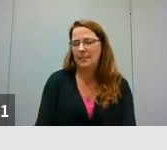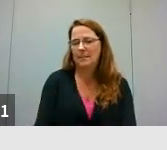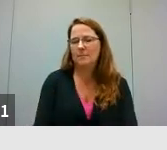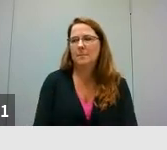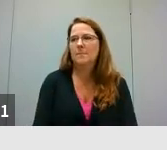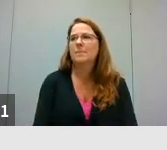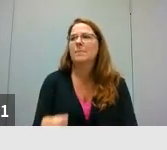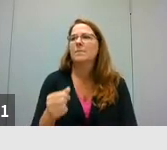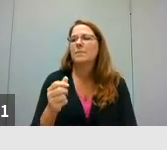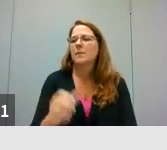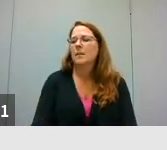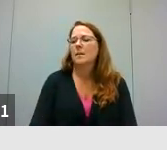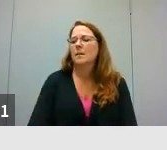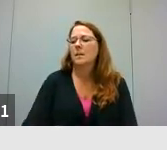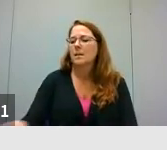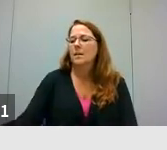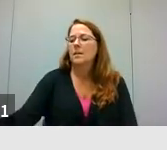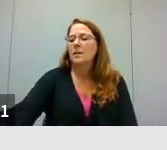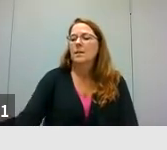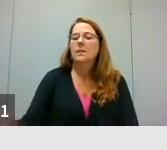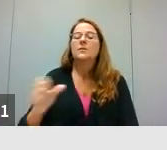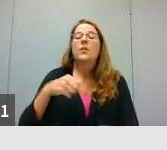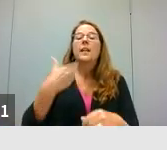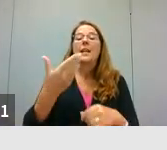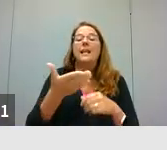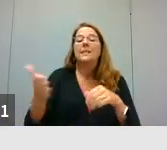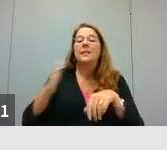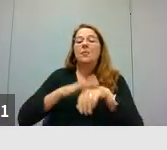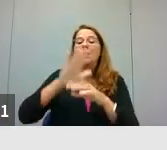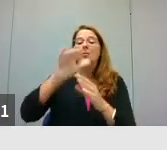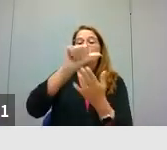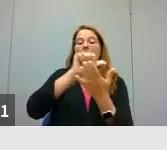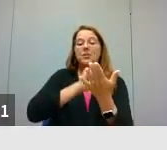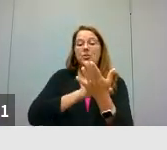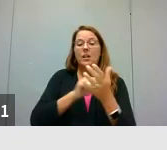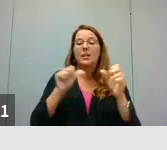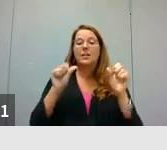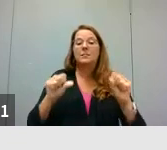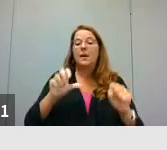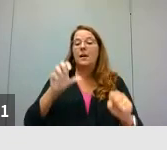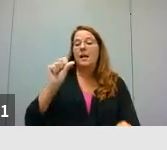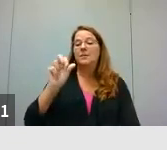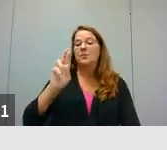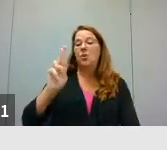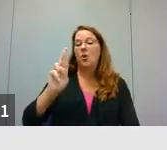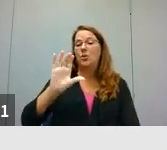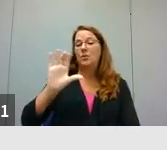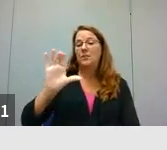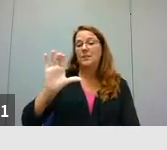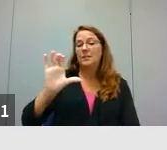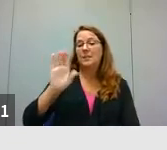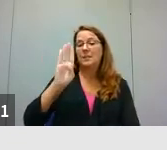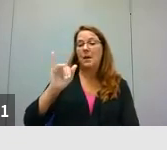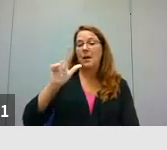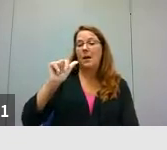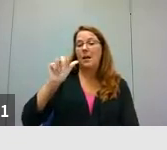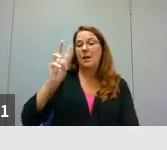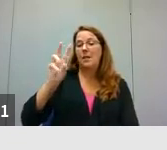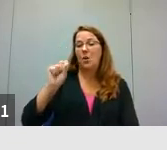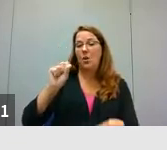Sounds good. The next item on your agenda is the possible SRC bylaw changes. And I